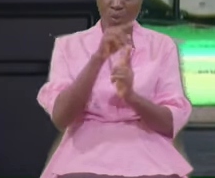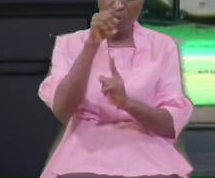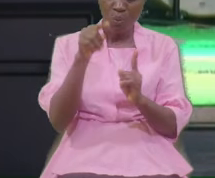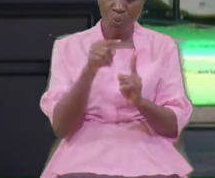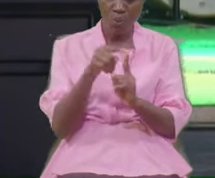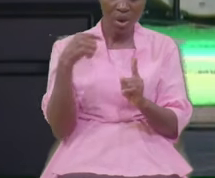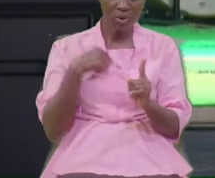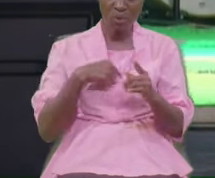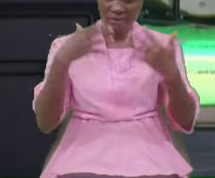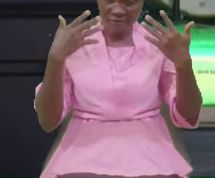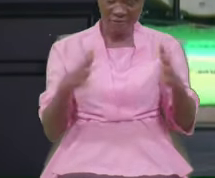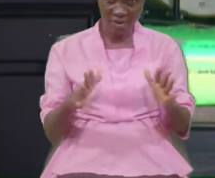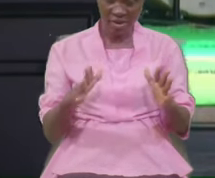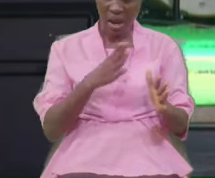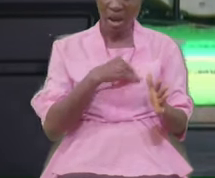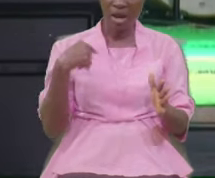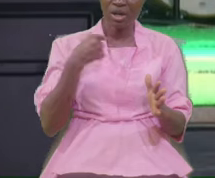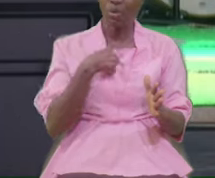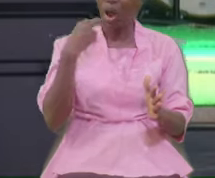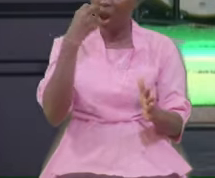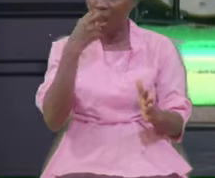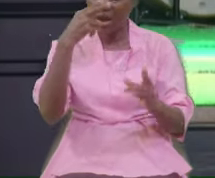say name Jesus